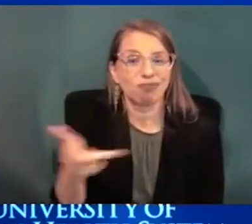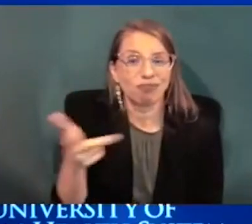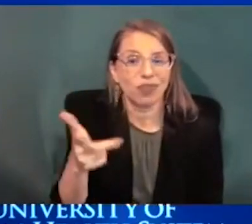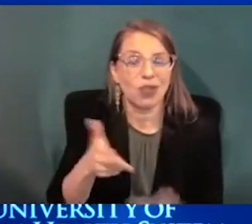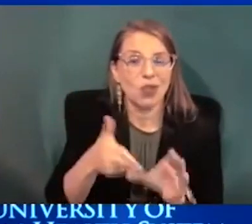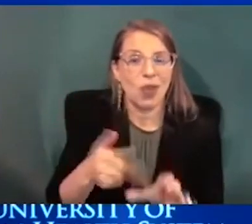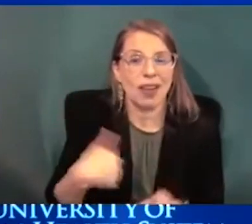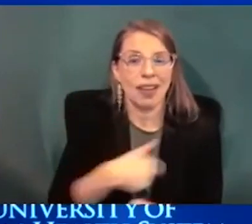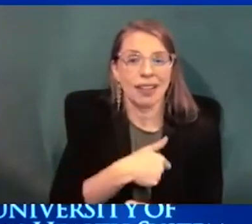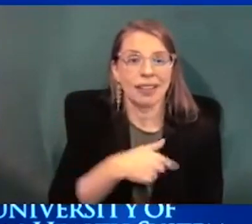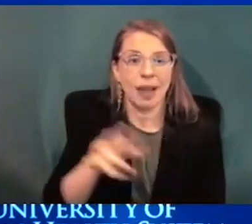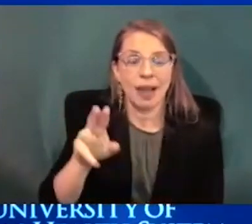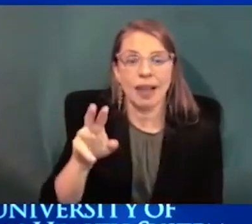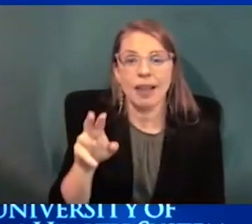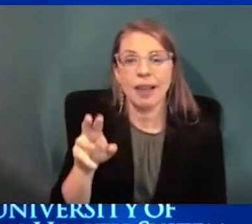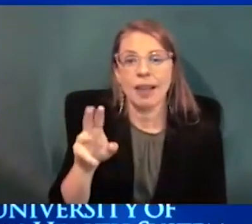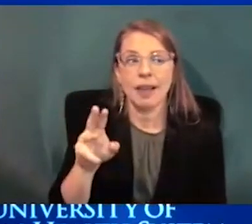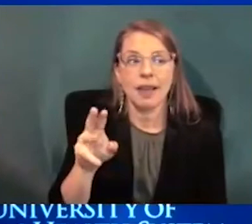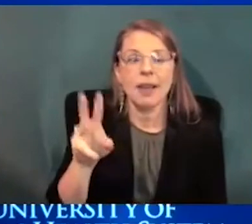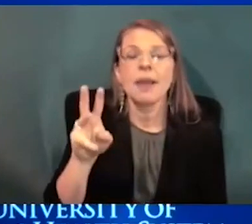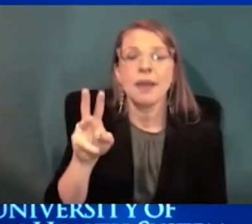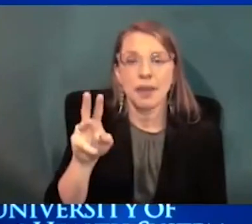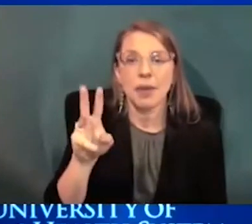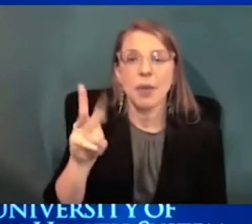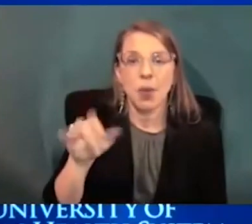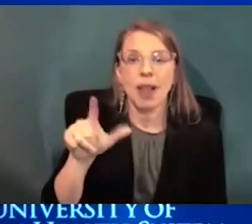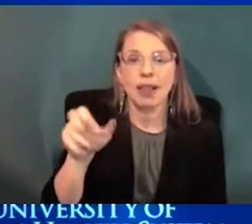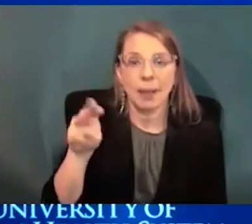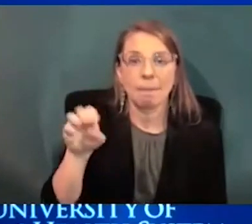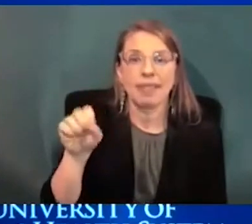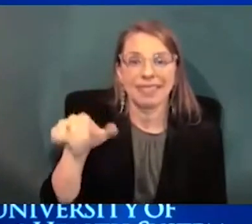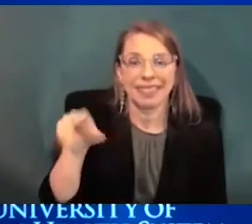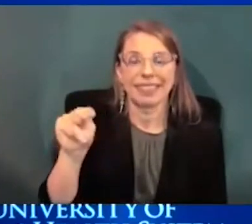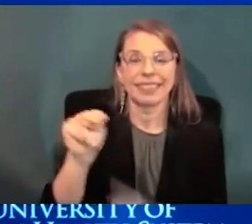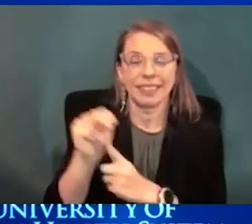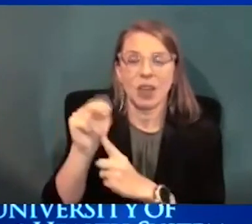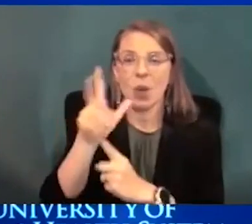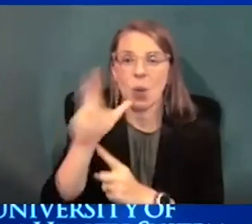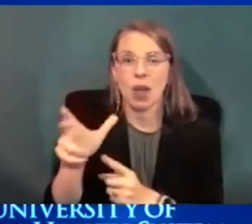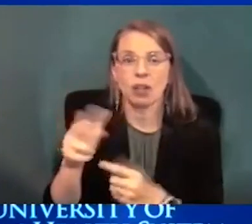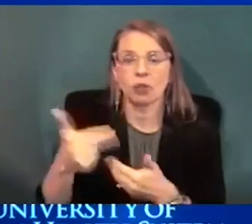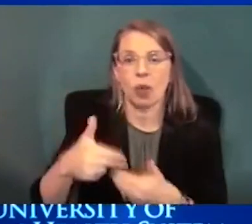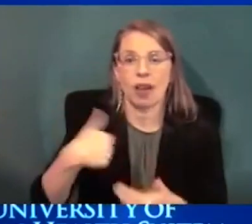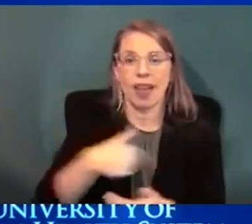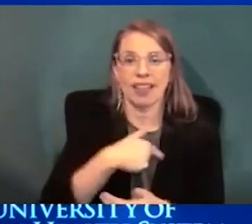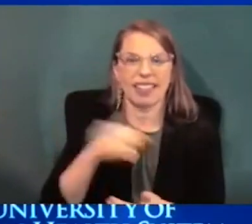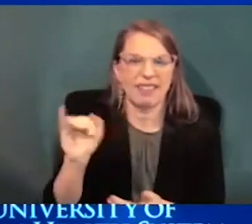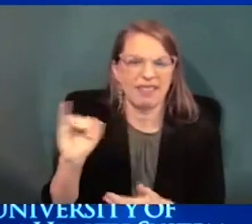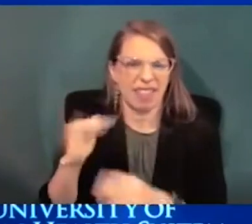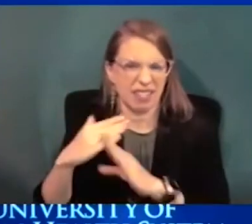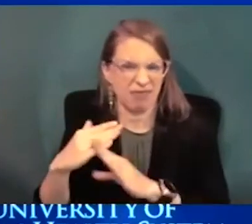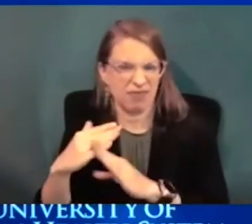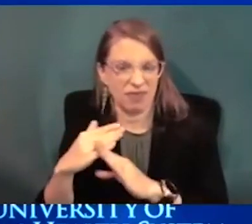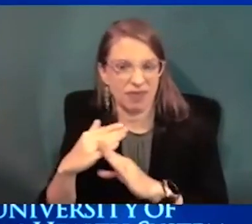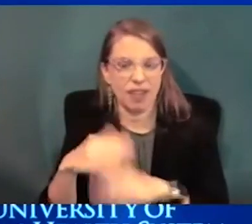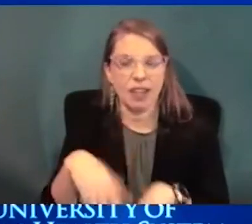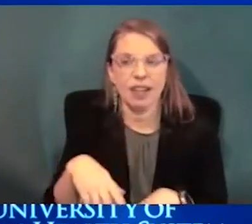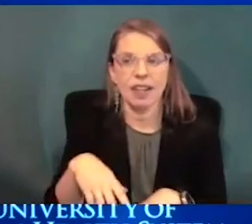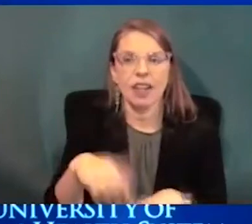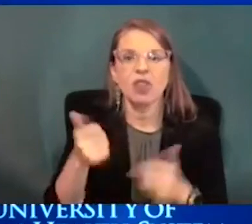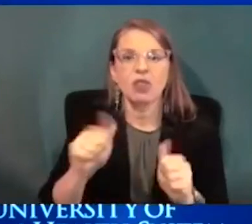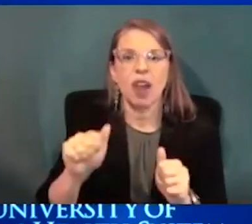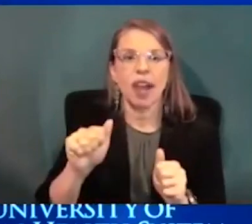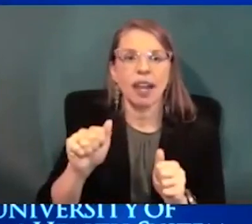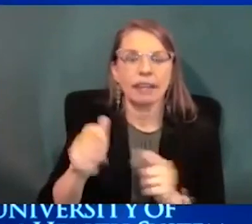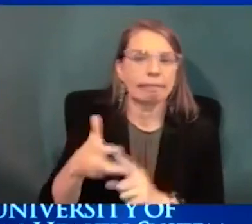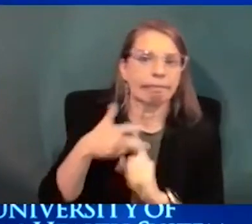Infection Prevention and Control Nurse Supervisor, will join to help answer your questions. Final thoughts, Hawkeye. We're trying to get Dr. Norman, too, by the way. And Lee